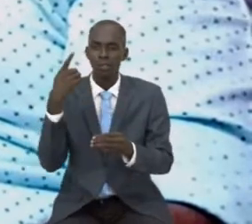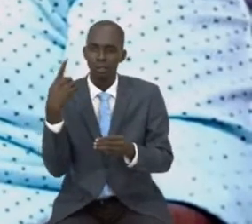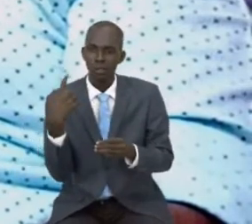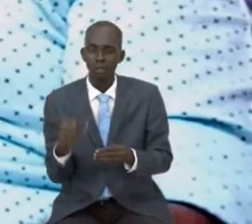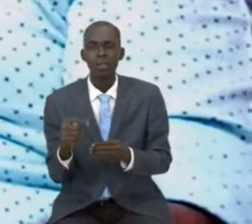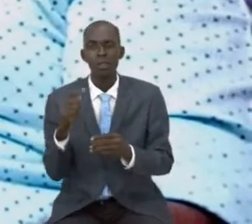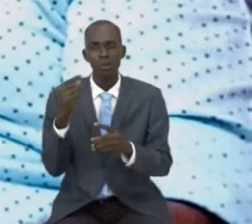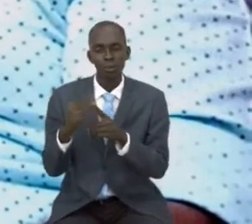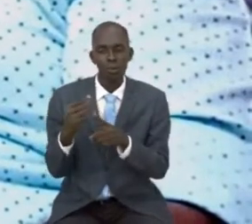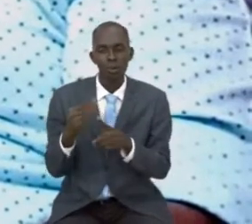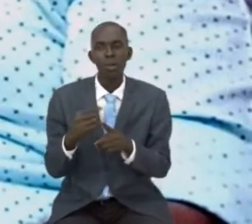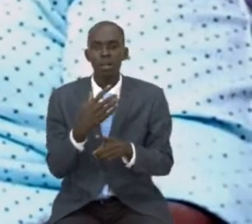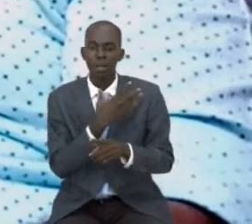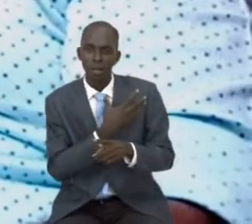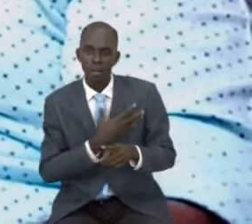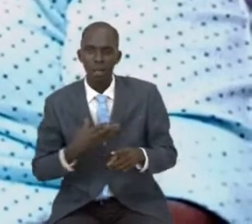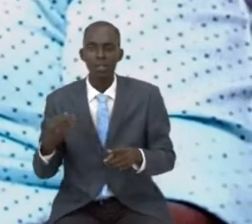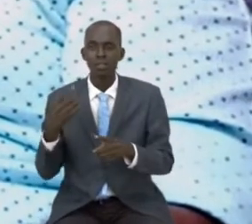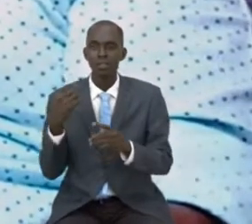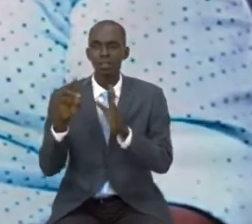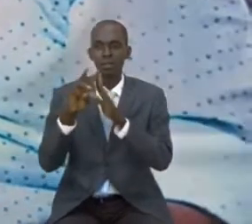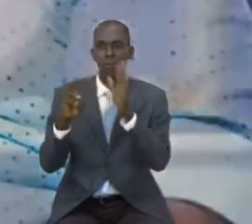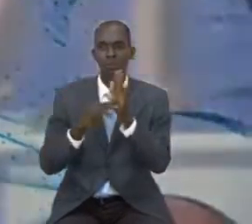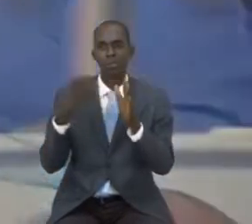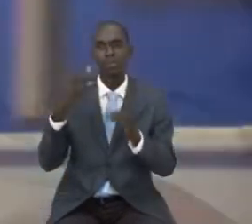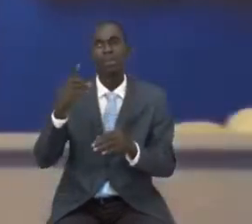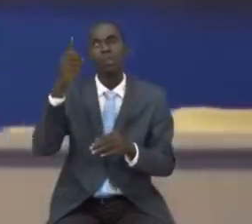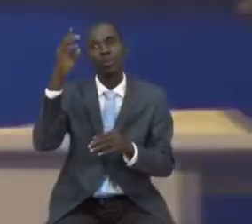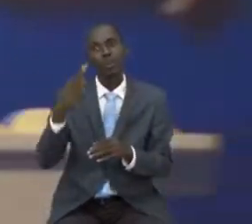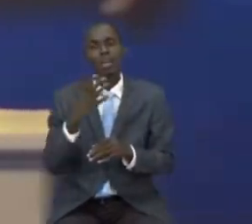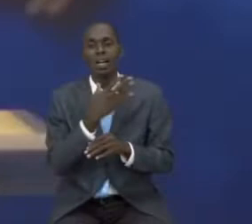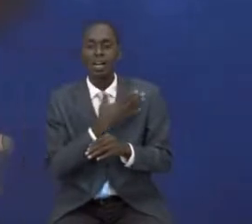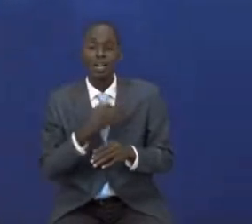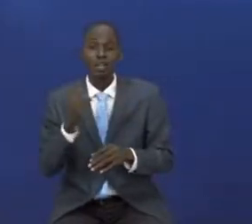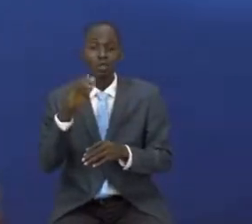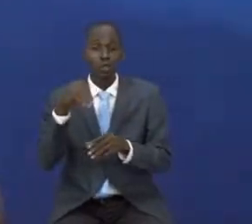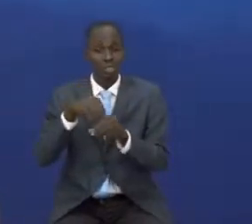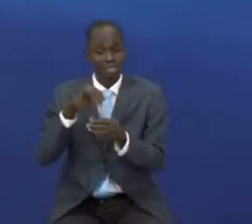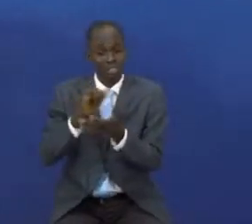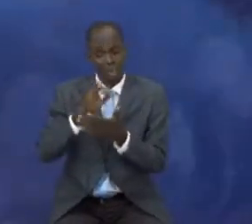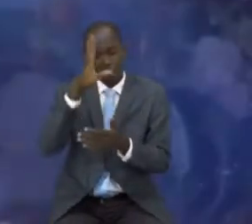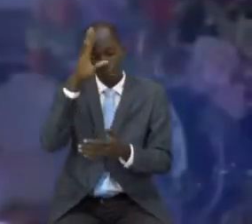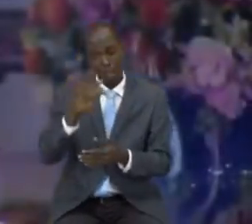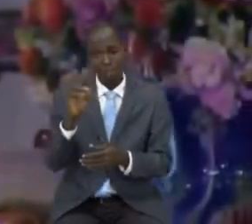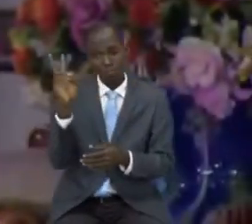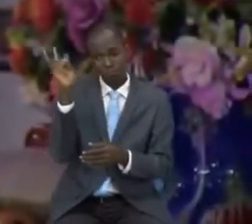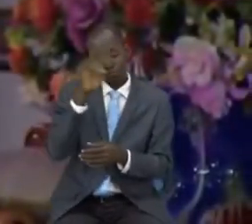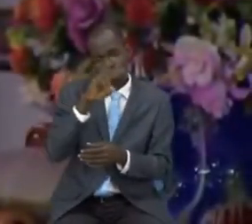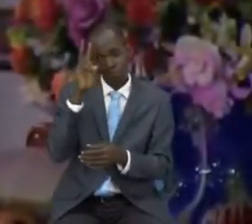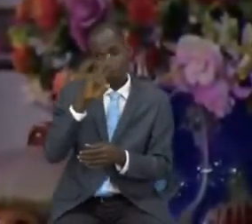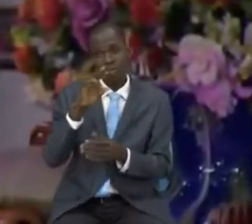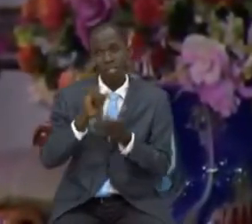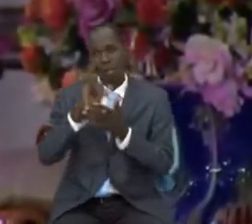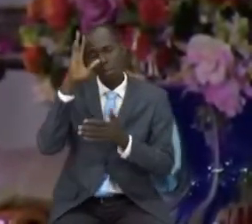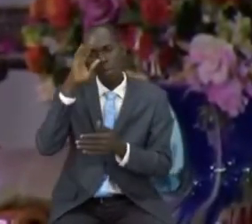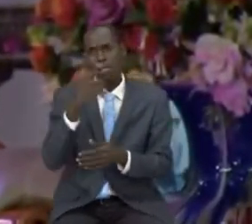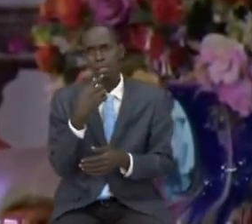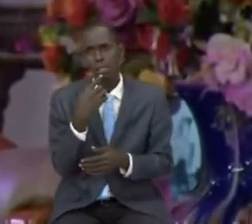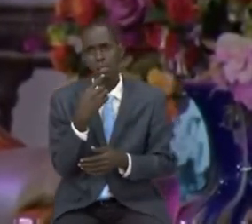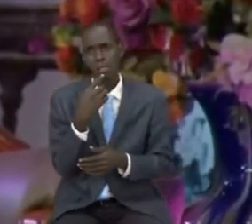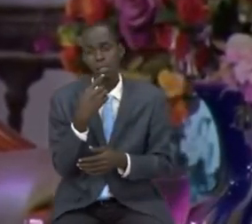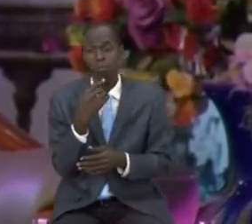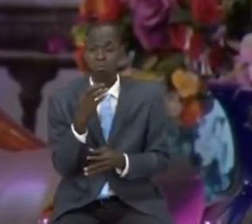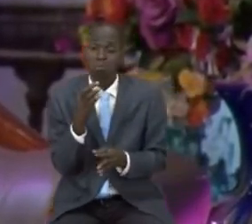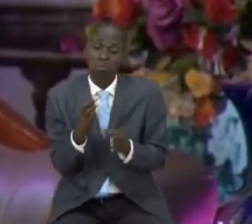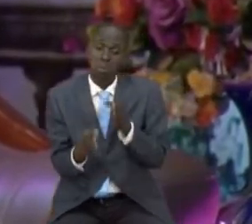word and the will of God. And so in his ignorance, he said, if